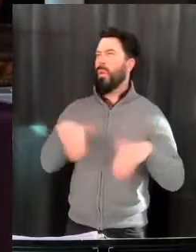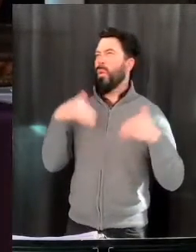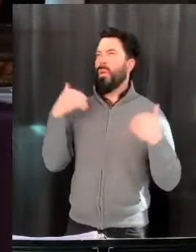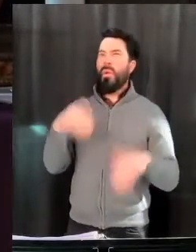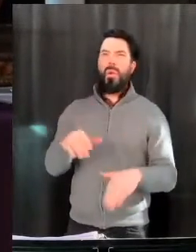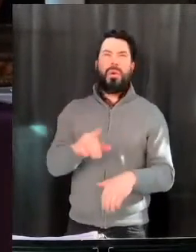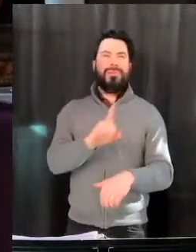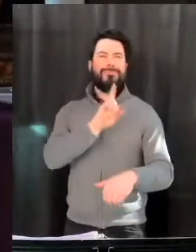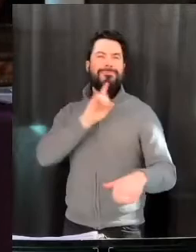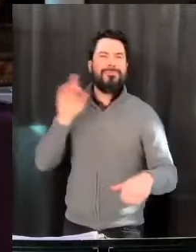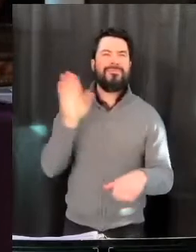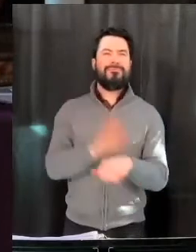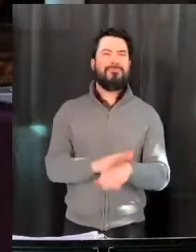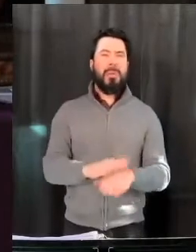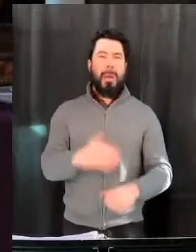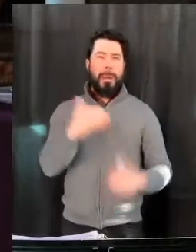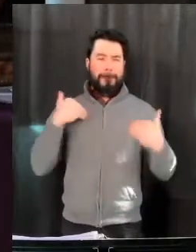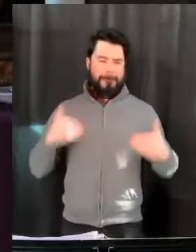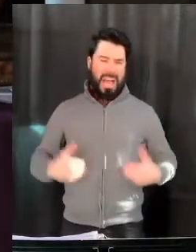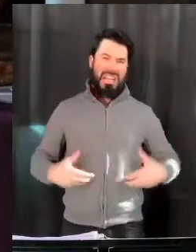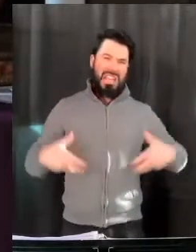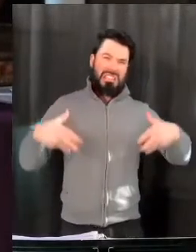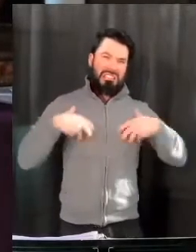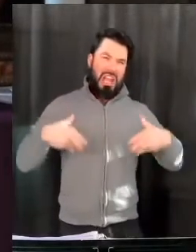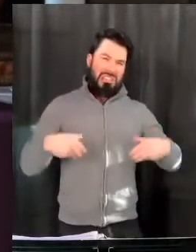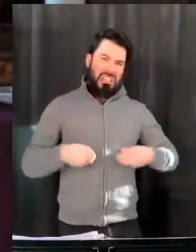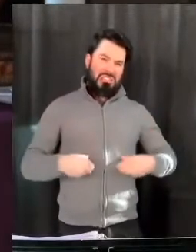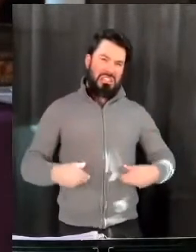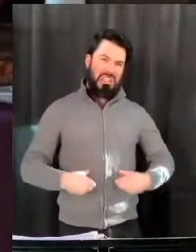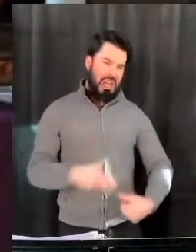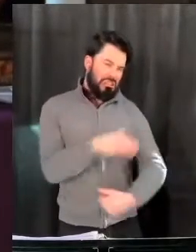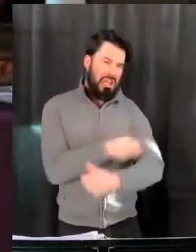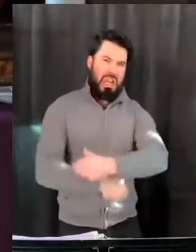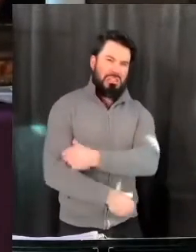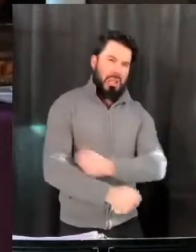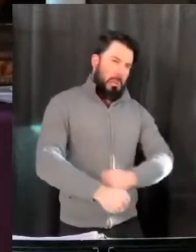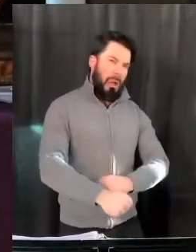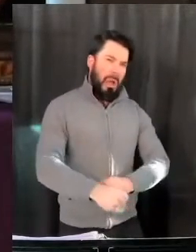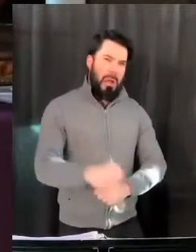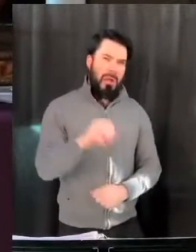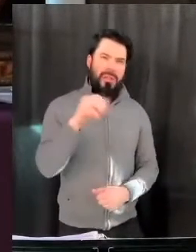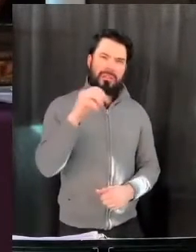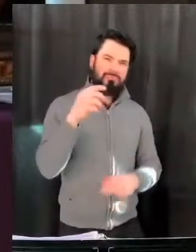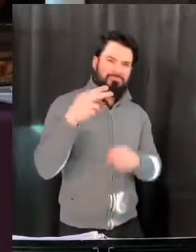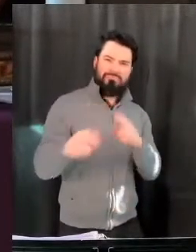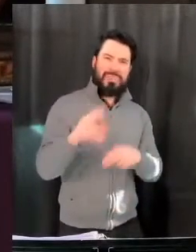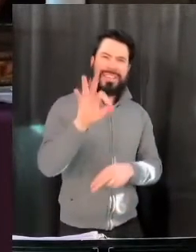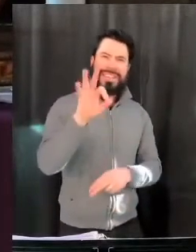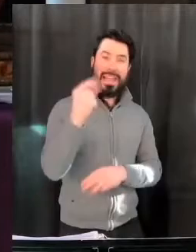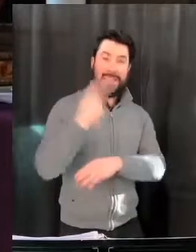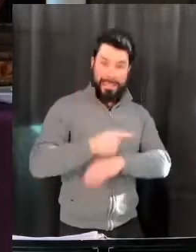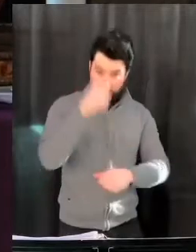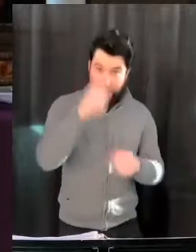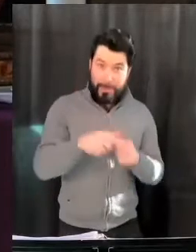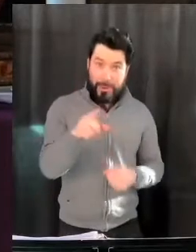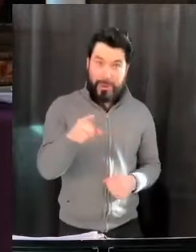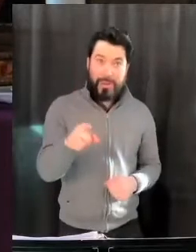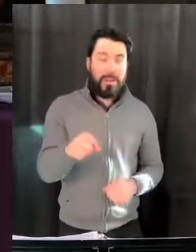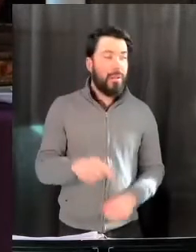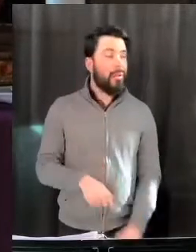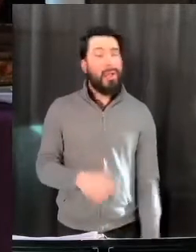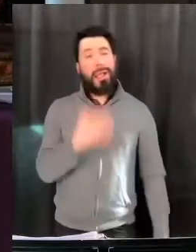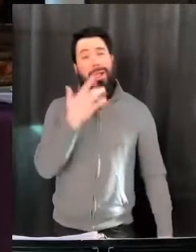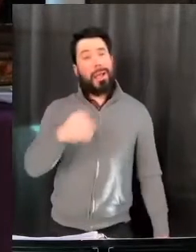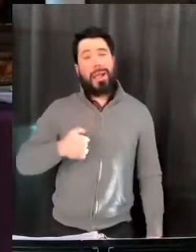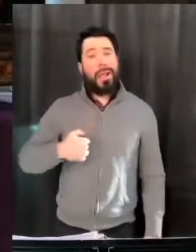give you a totally ripped body in 90 days. Remember that? Well, it's a good thing I didn't need to do that.